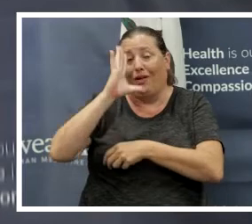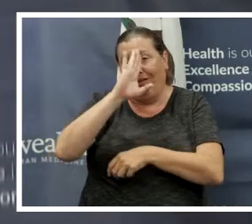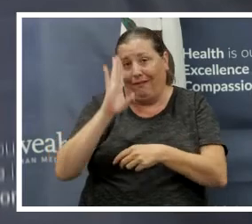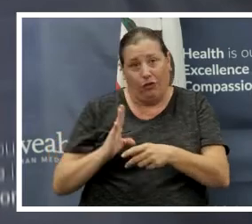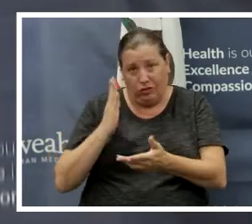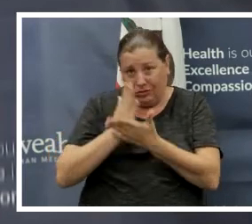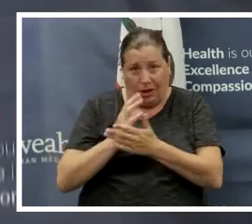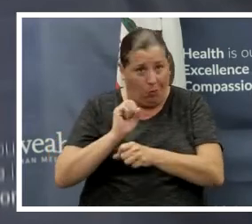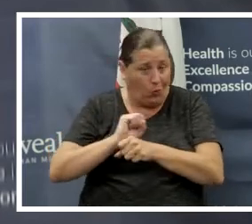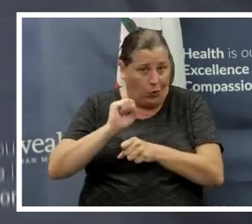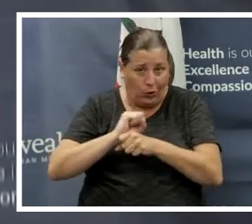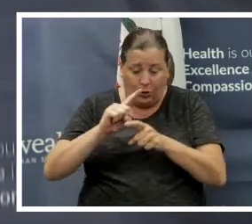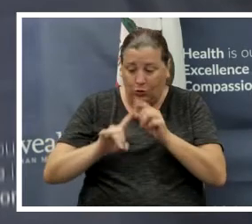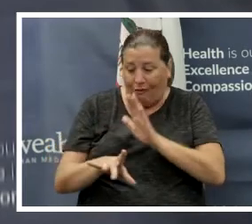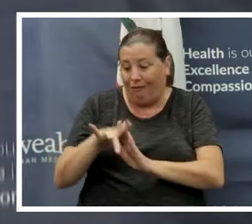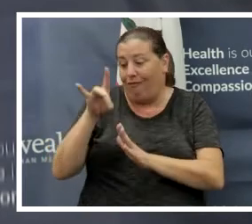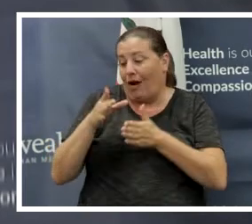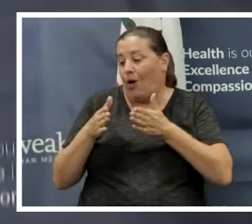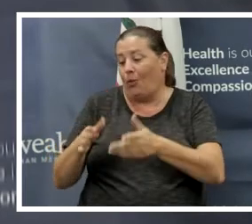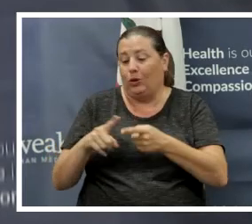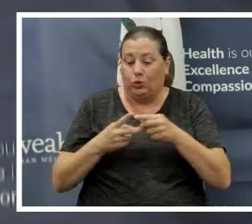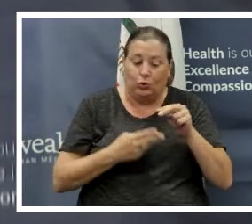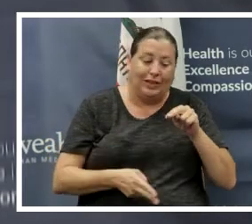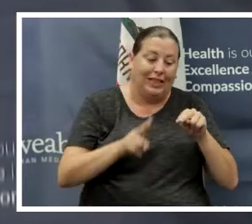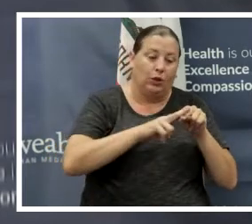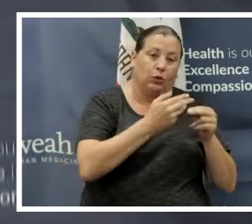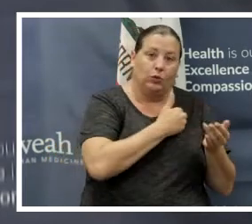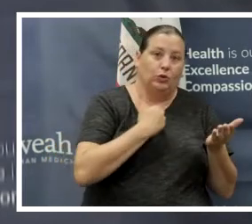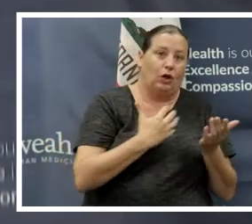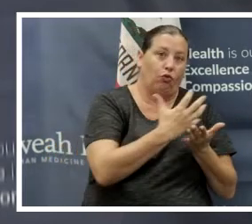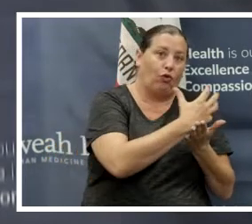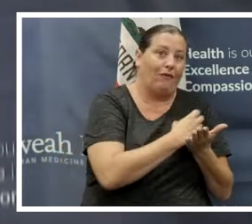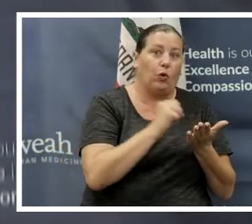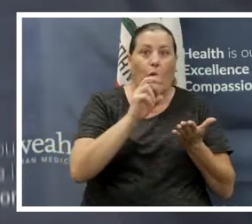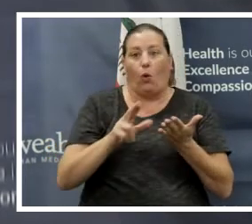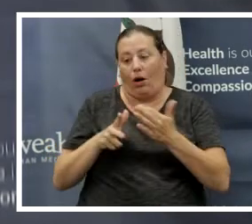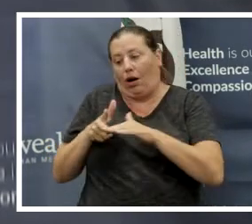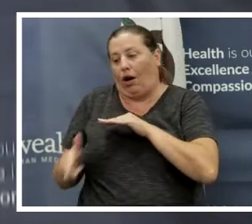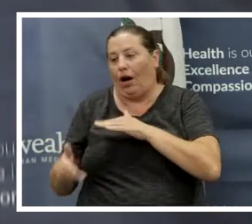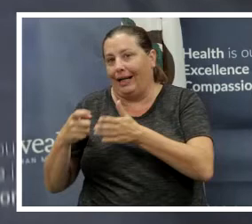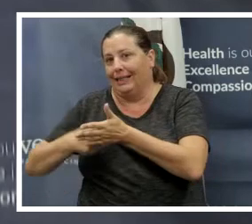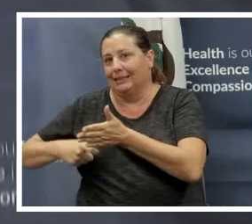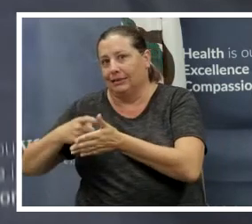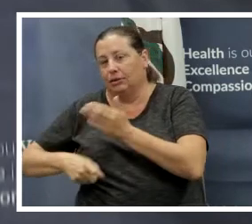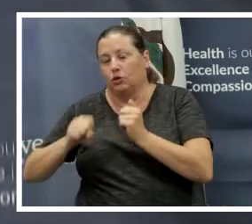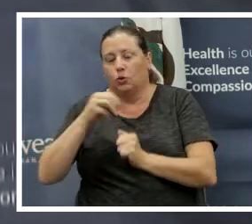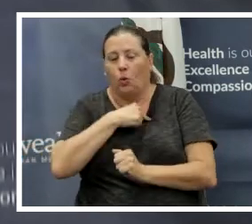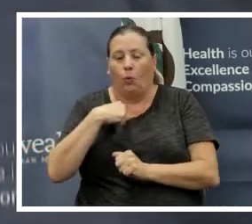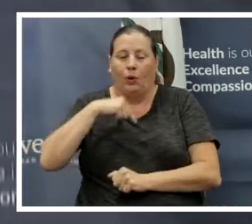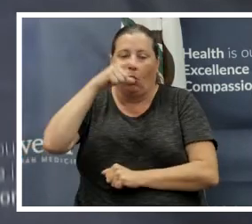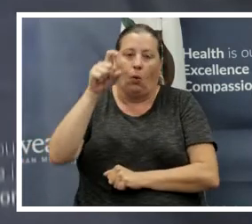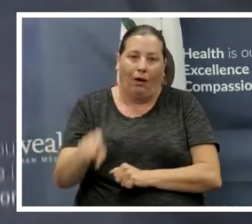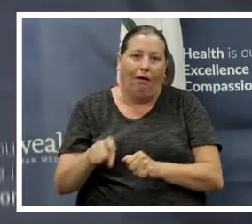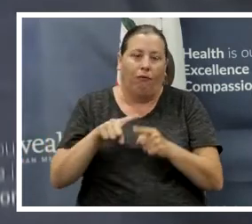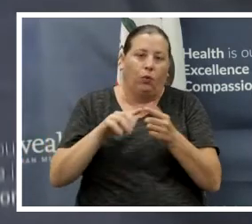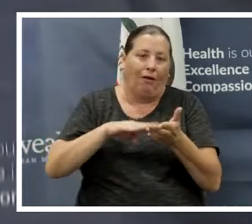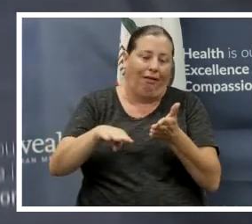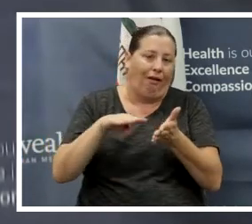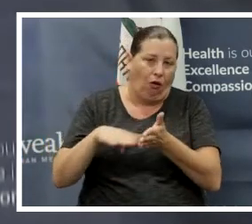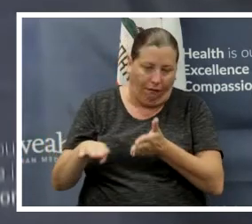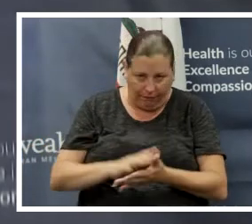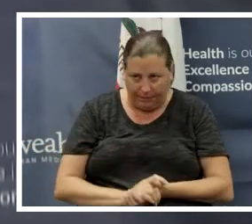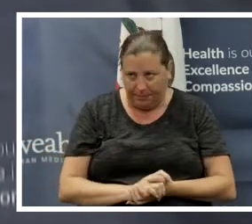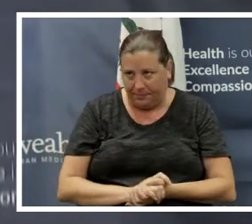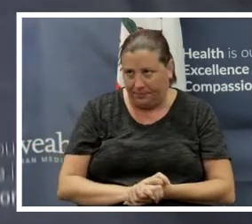to find ways to increase our revenue or cut expenses so that we don't have to lay off any further employees.